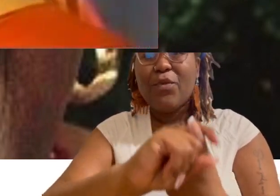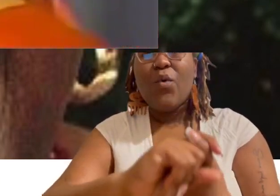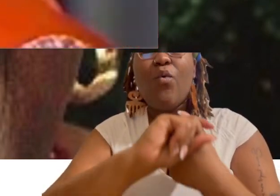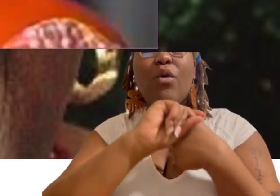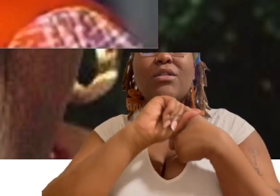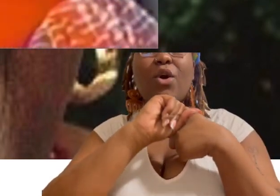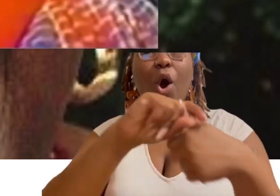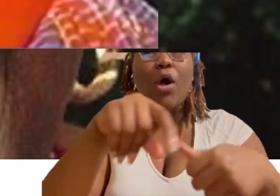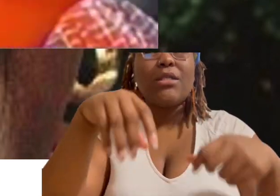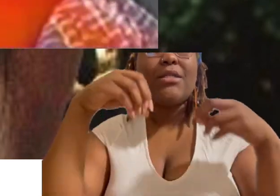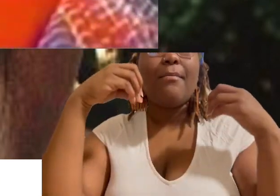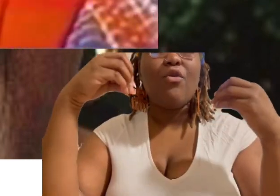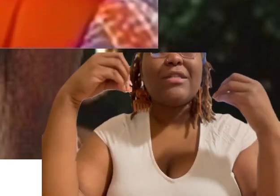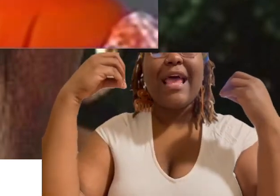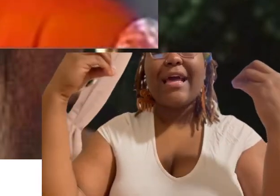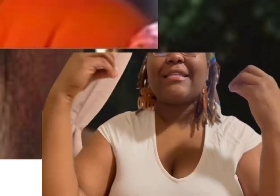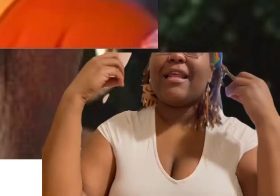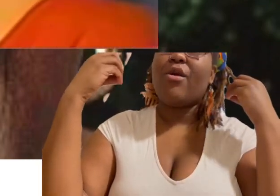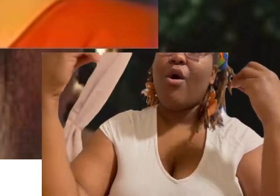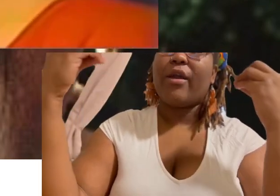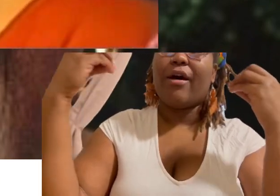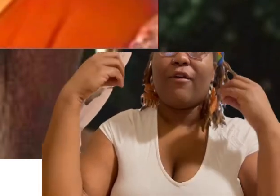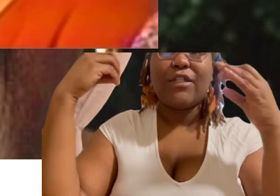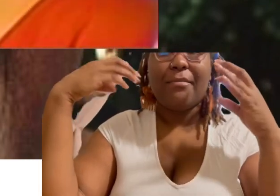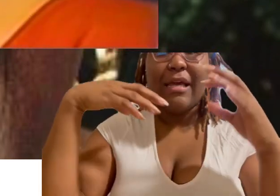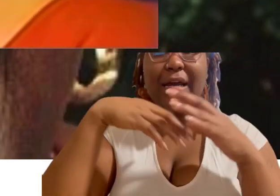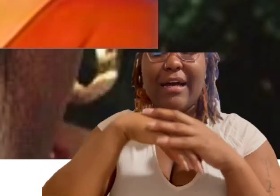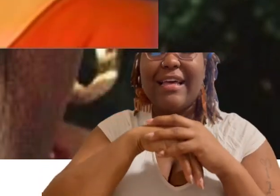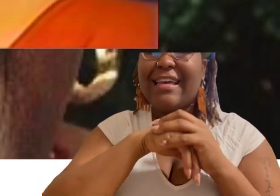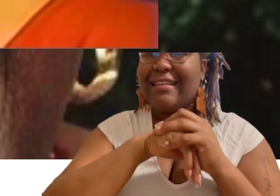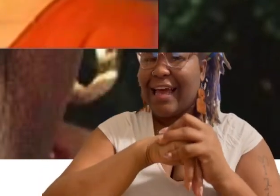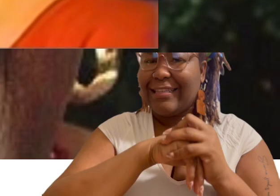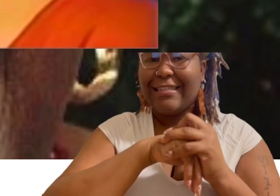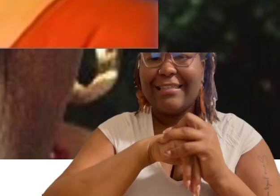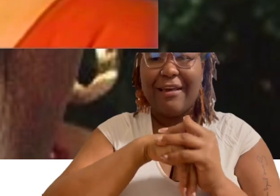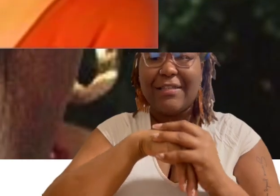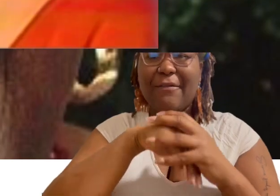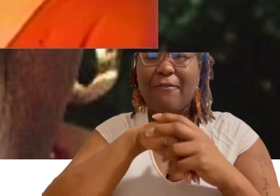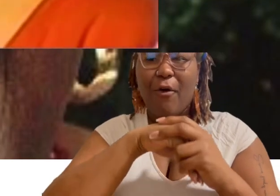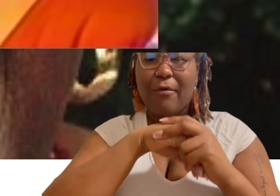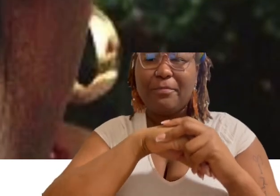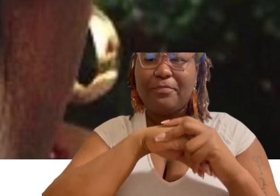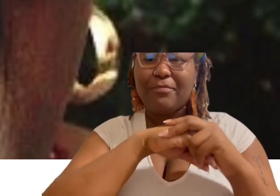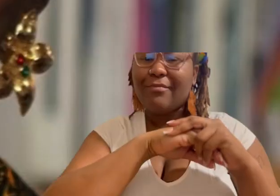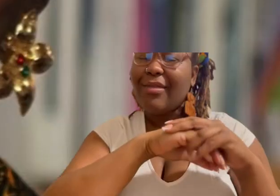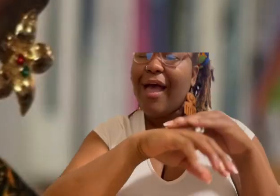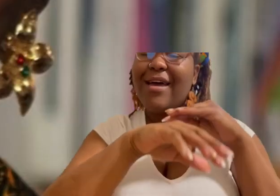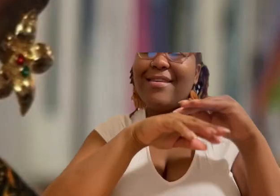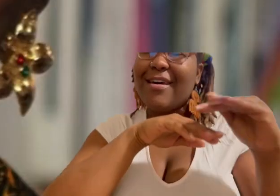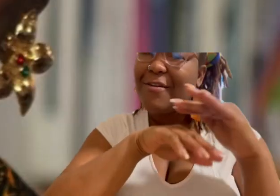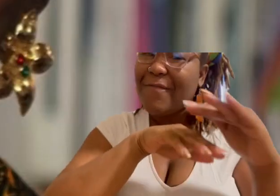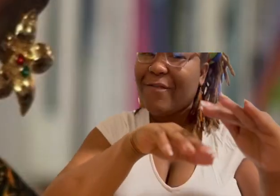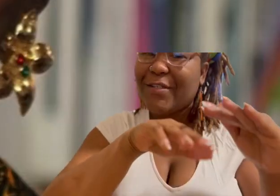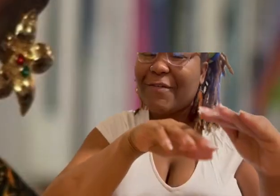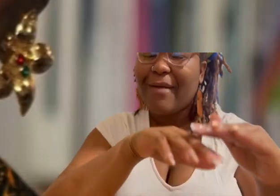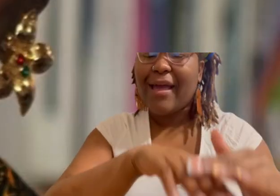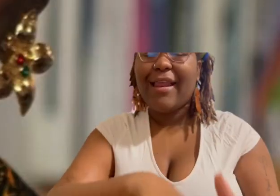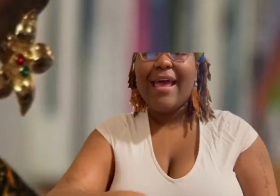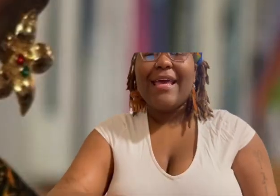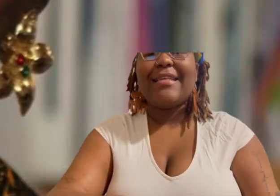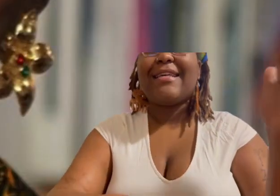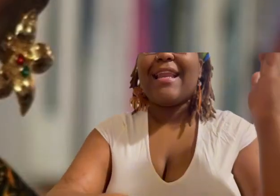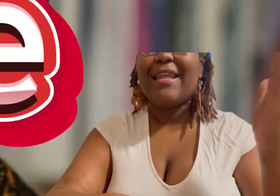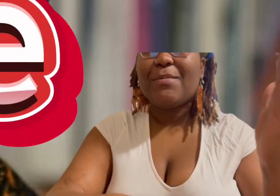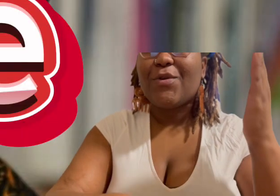activist, who was called to the Most Excellent Order of Jamaica in 1974. Another favorite of